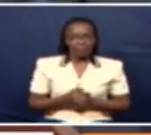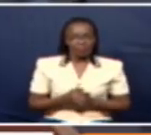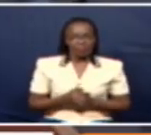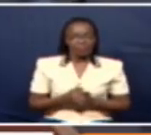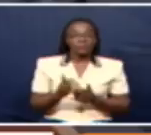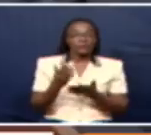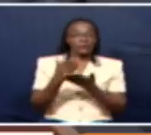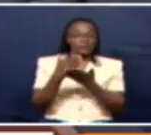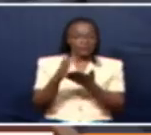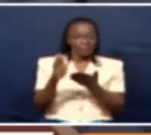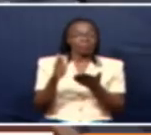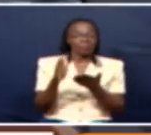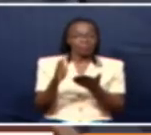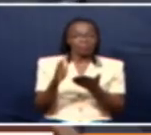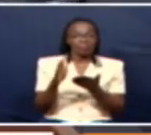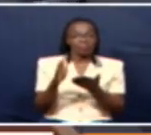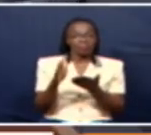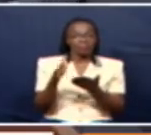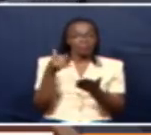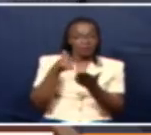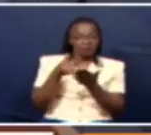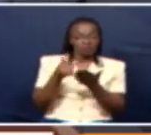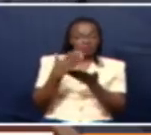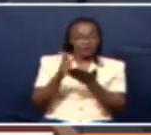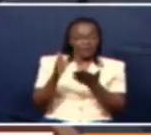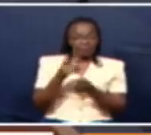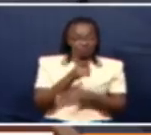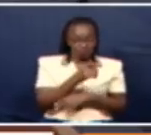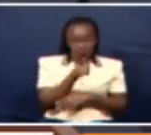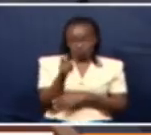Some, including some in this room,